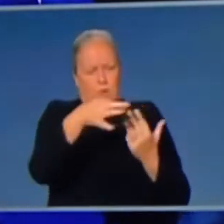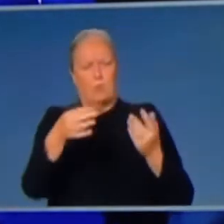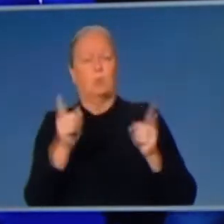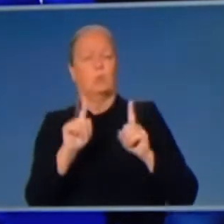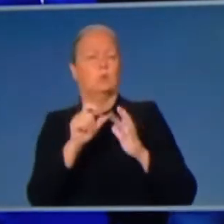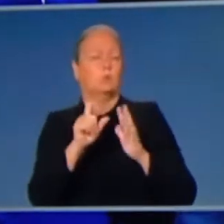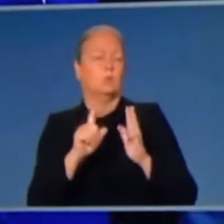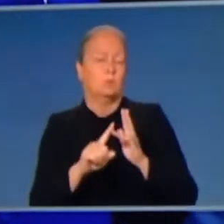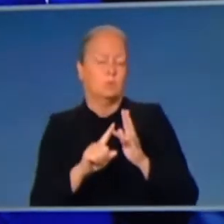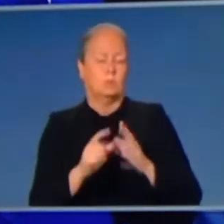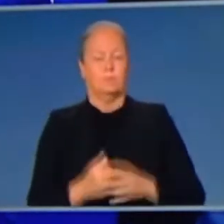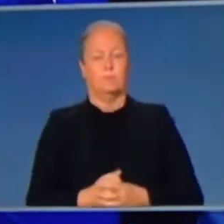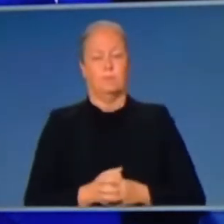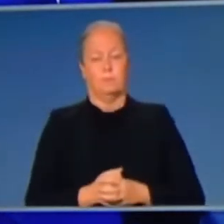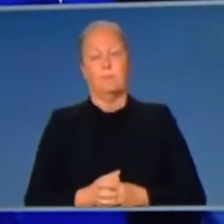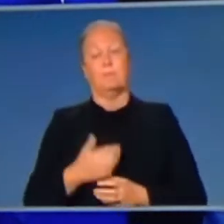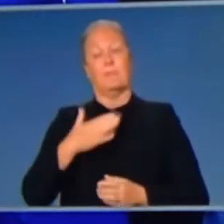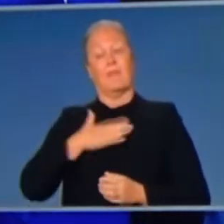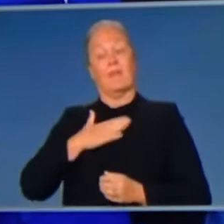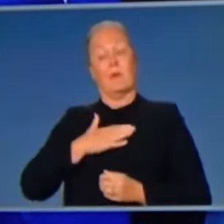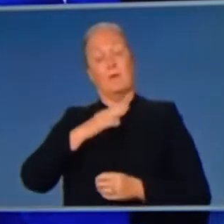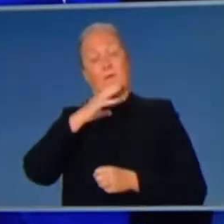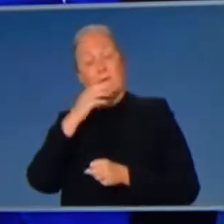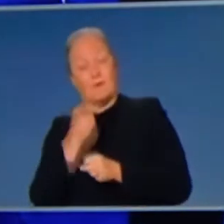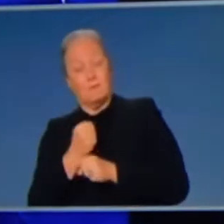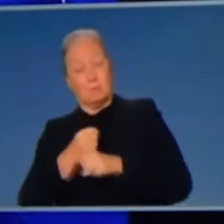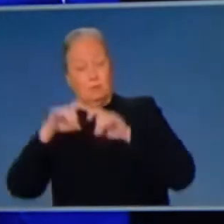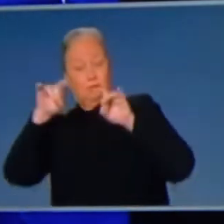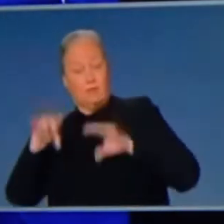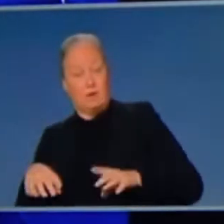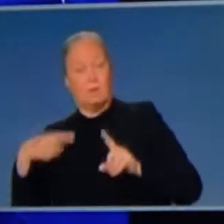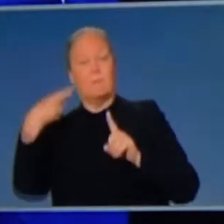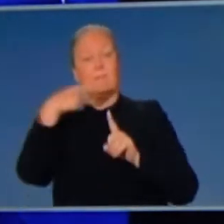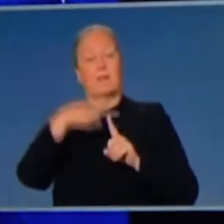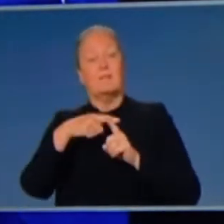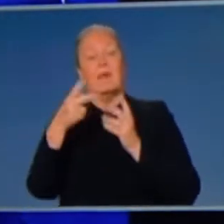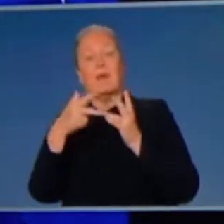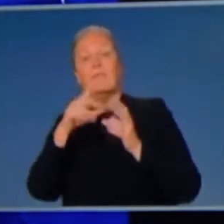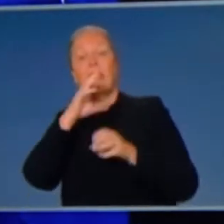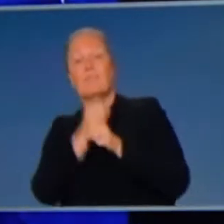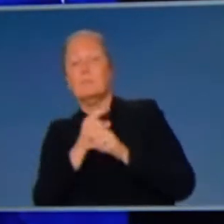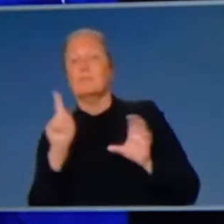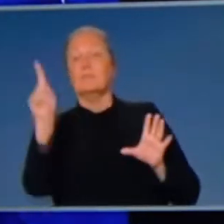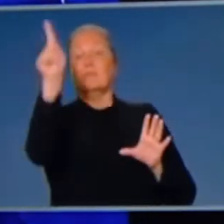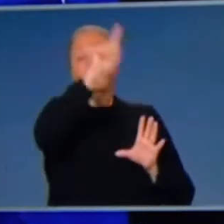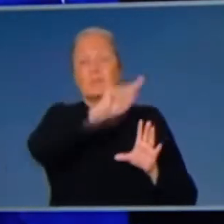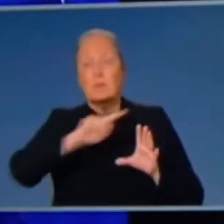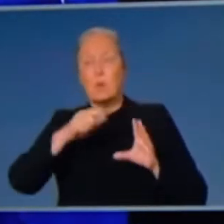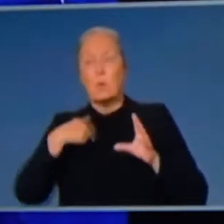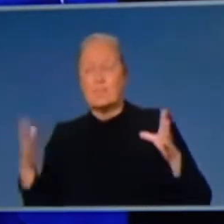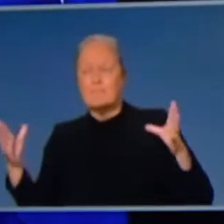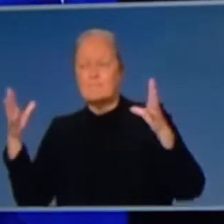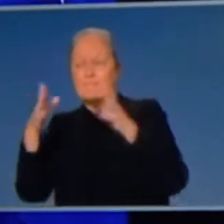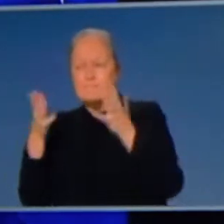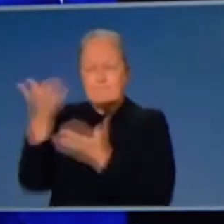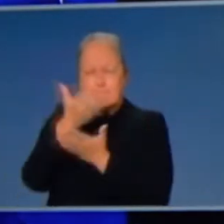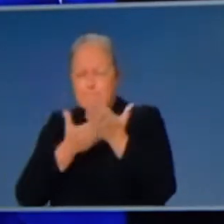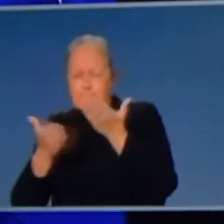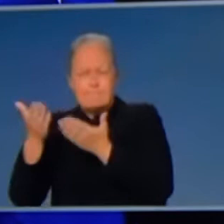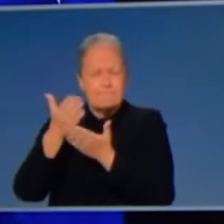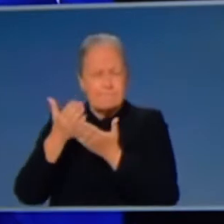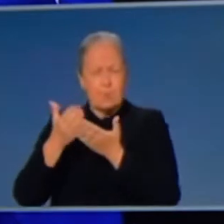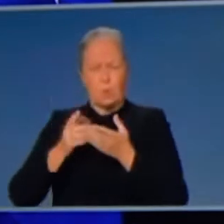Cabinet, of course, will be seeking further modelling work to be done that it does incorporate Australian case data and modelling of the